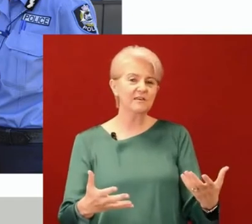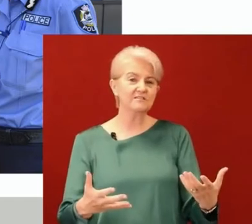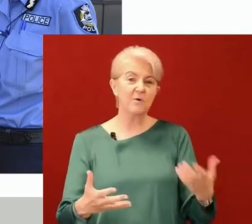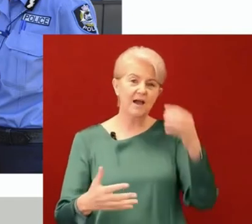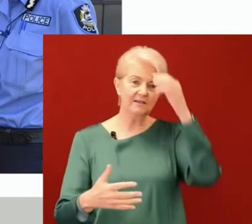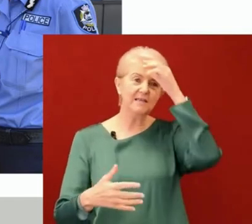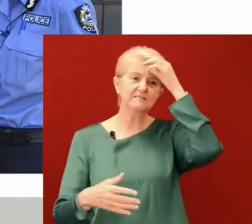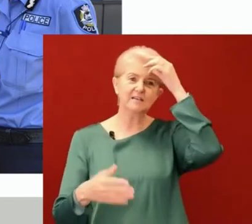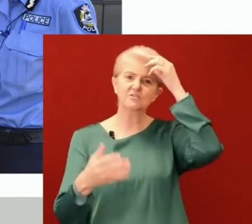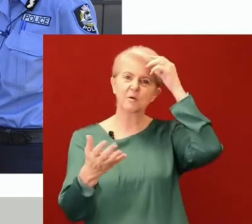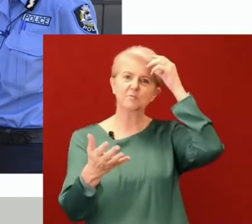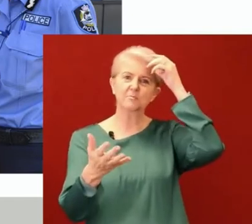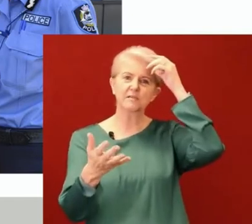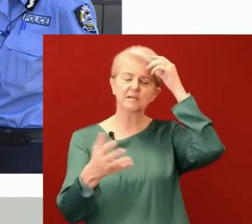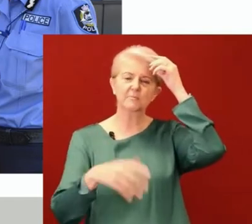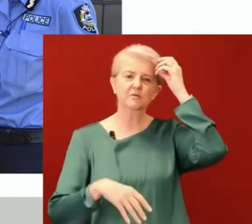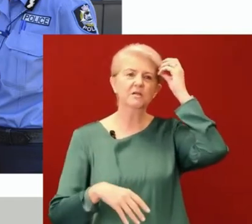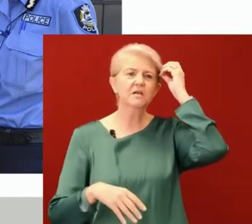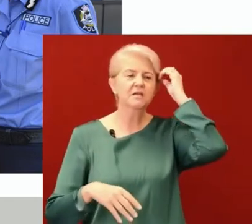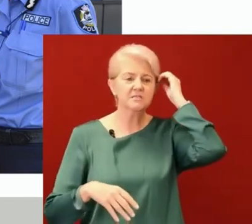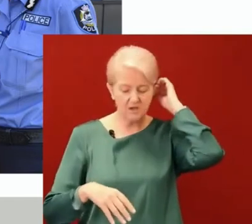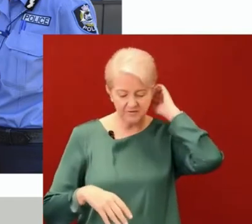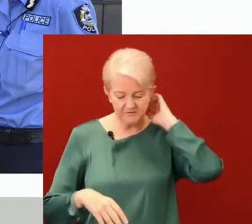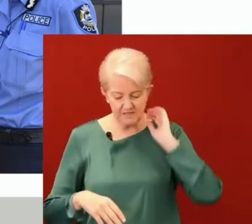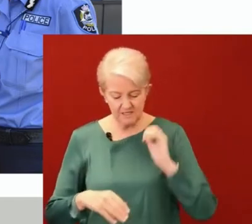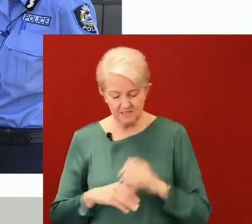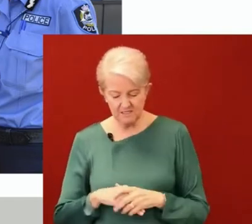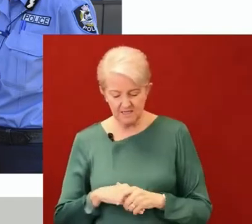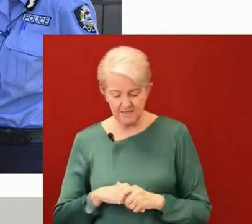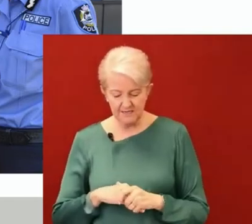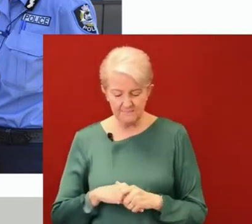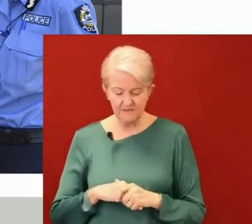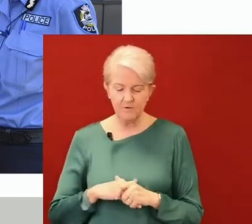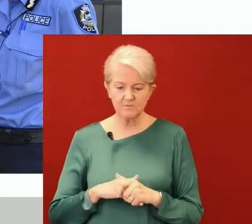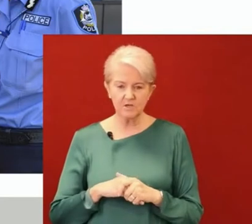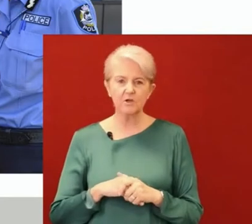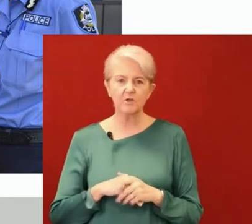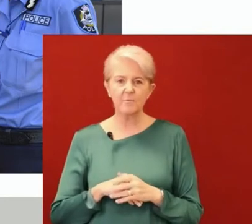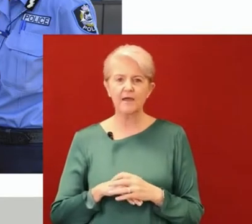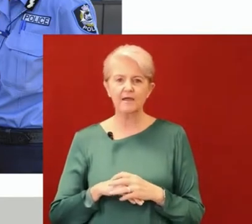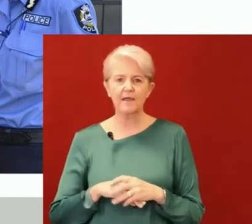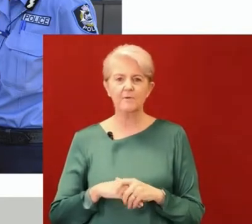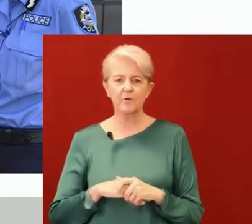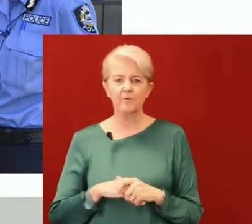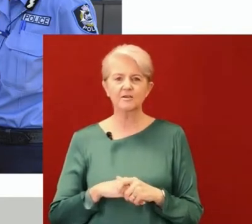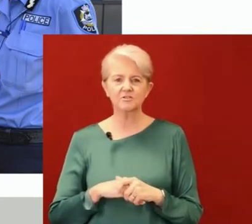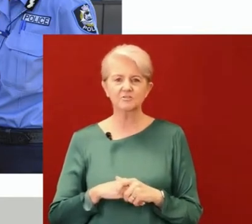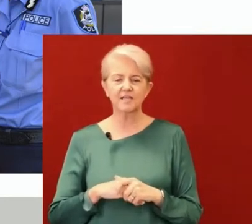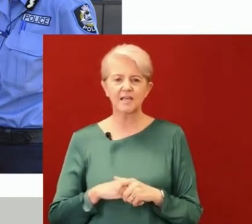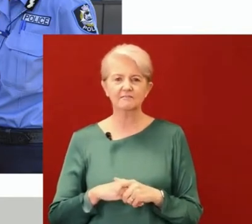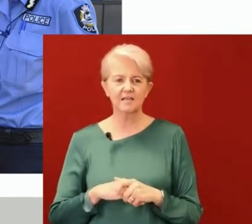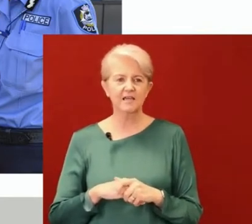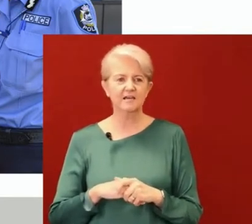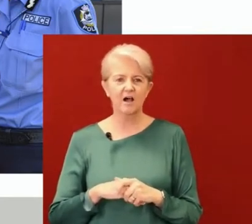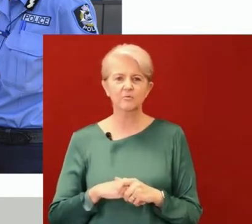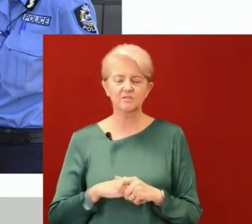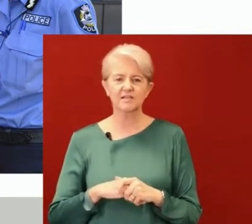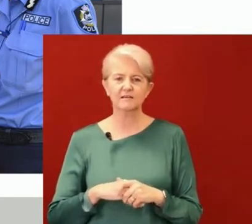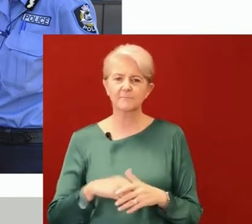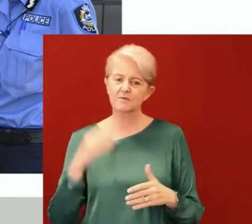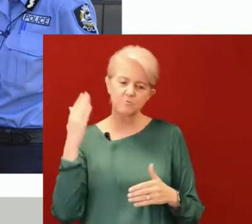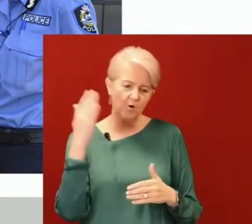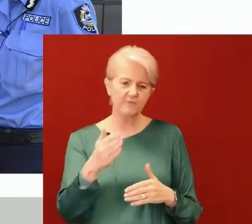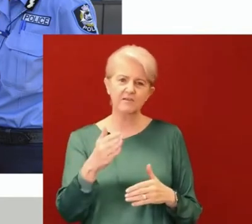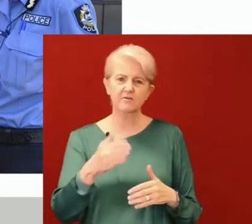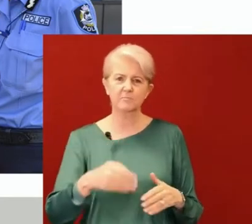doing things quietly, as you've probably picked up on. So I figured if I was going to go back and be operational again, then I was